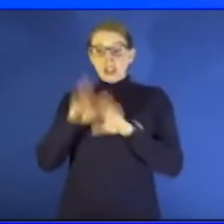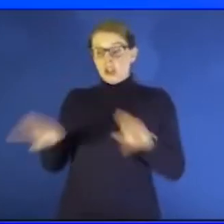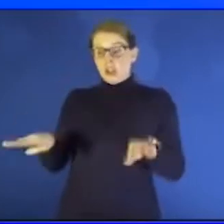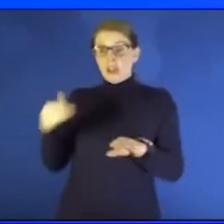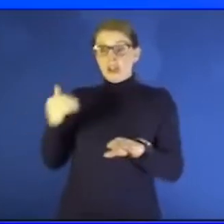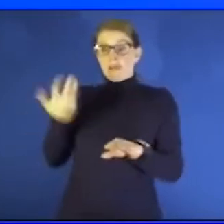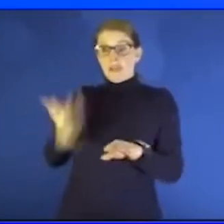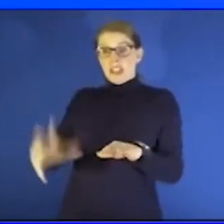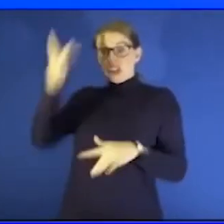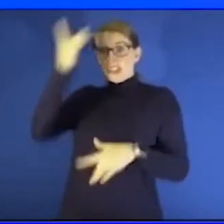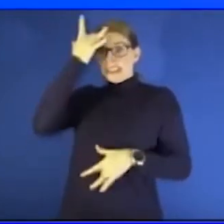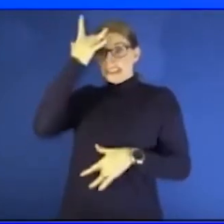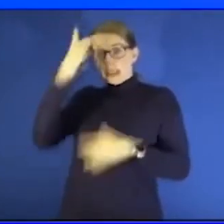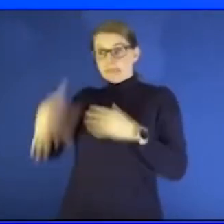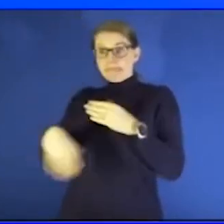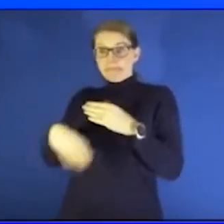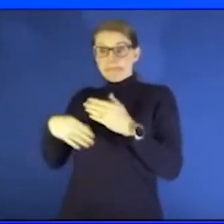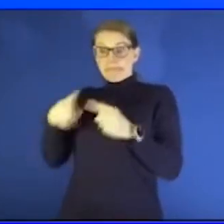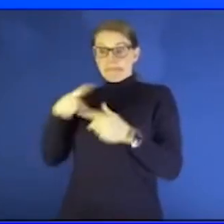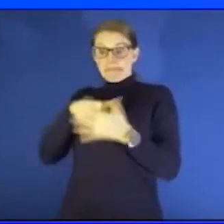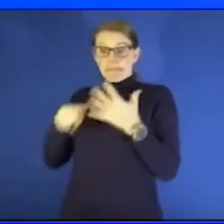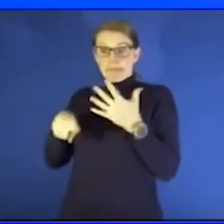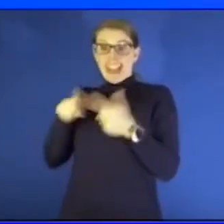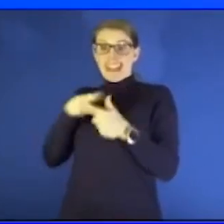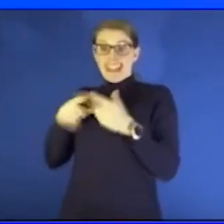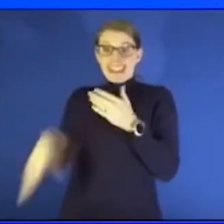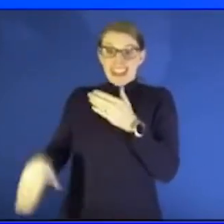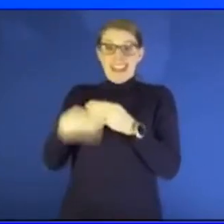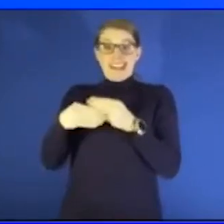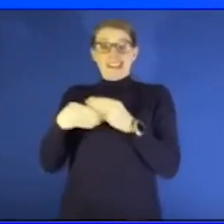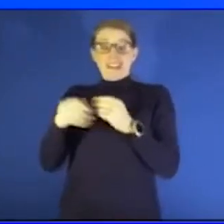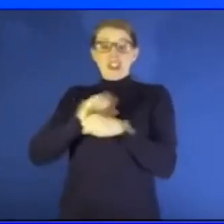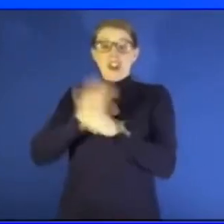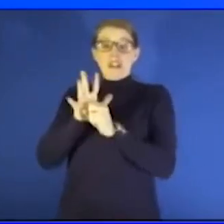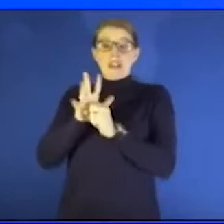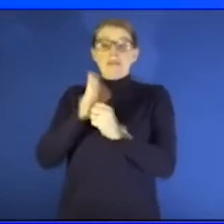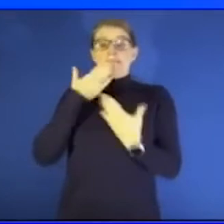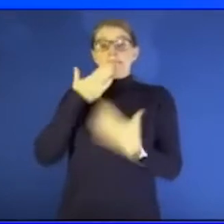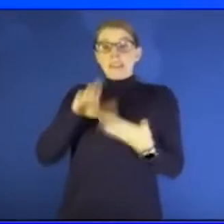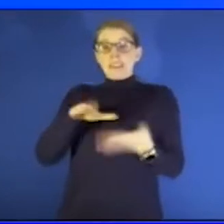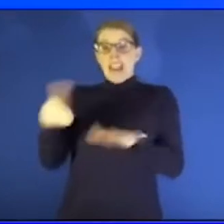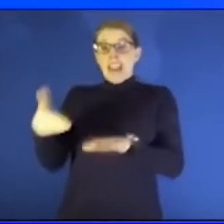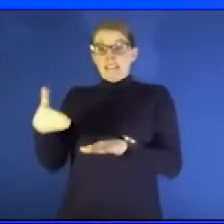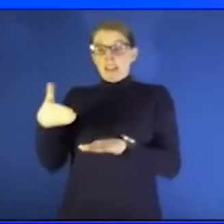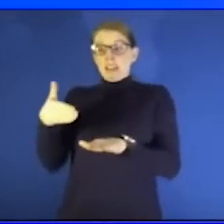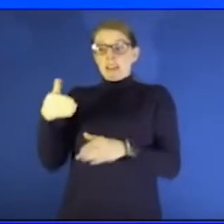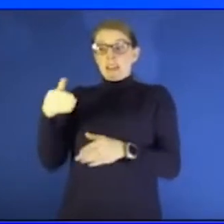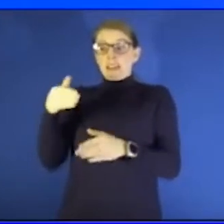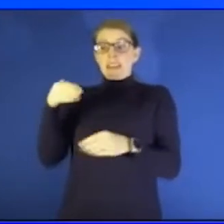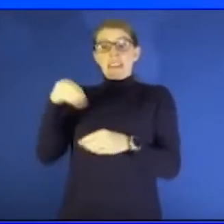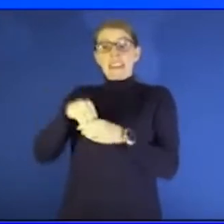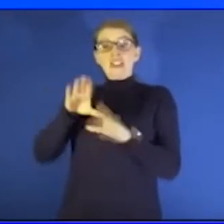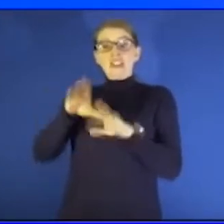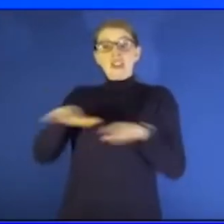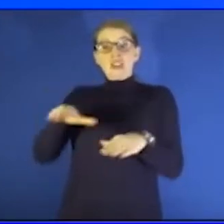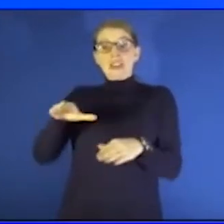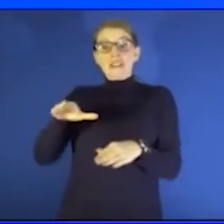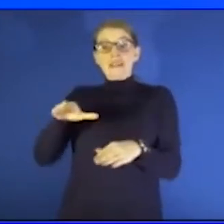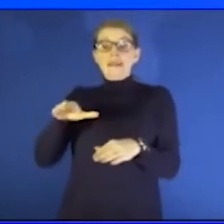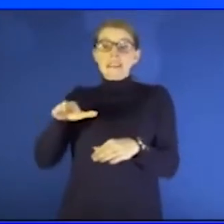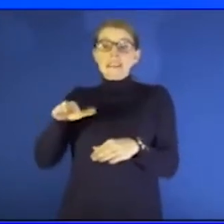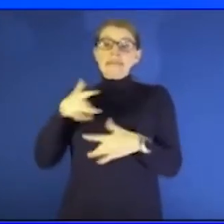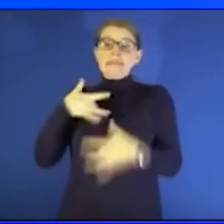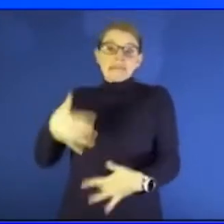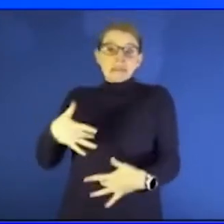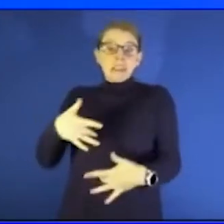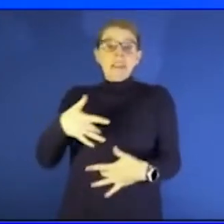adults are as well. Thankfully, death in children is far less common than it is in adults, but But we have